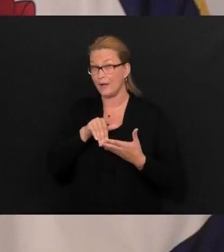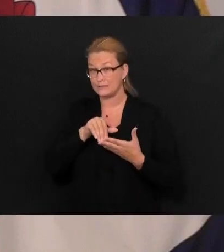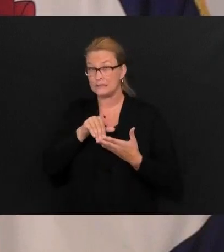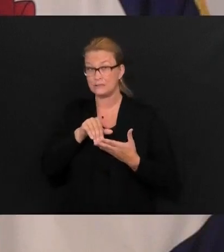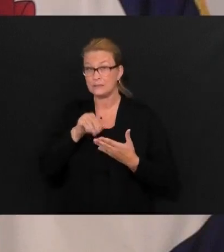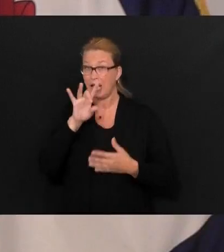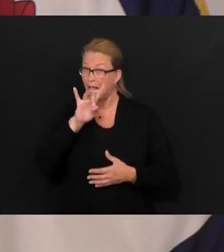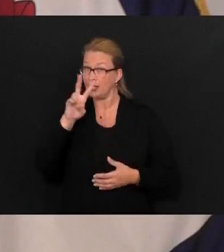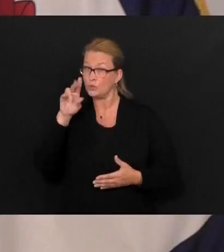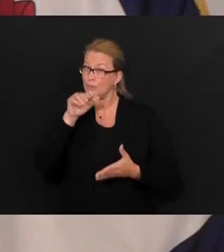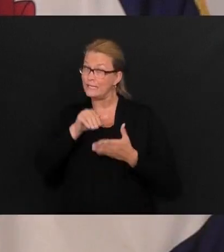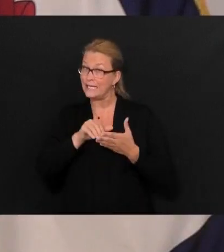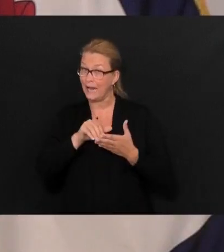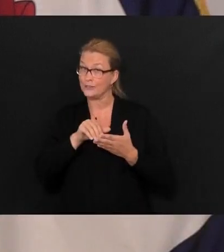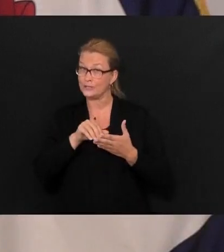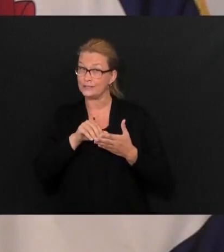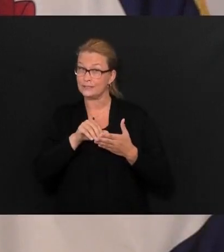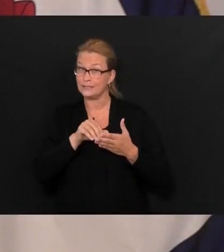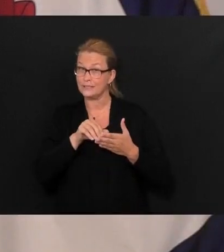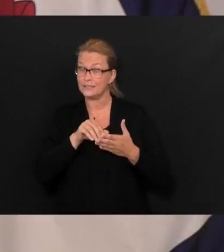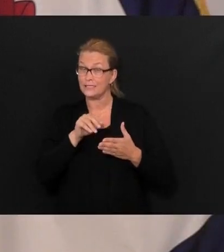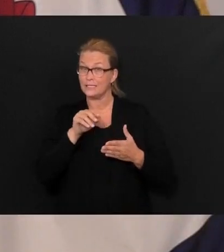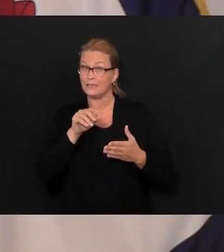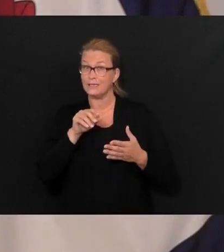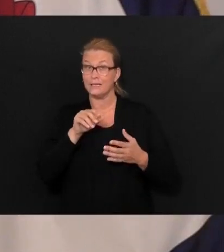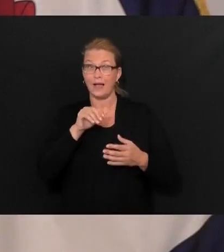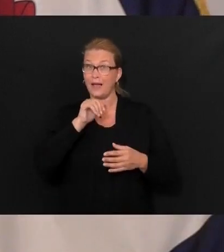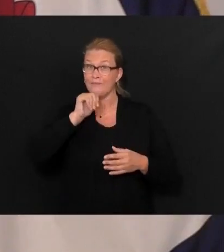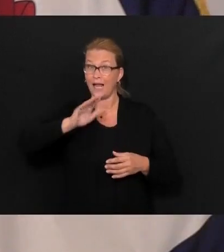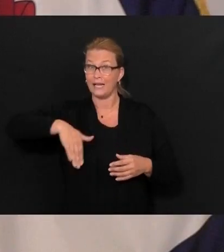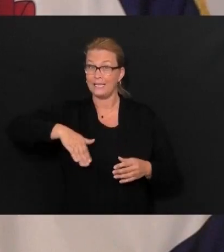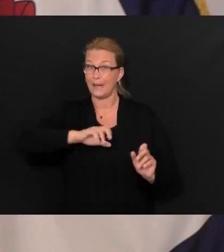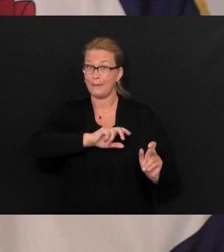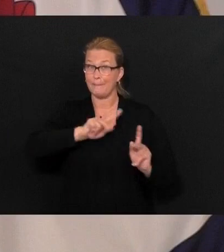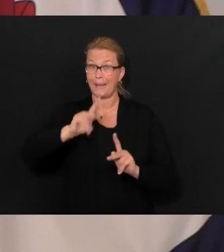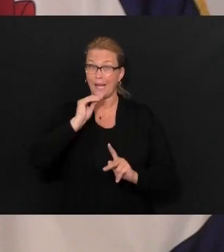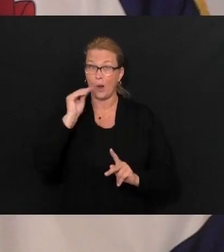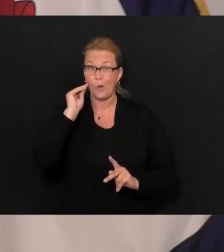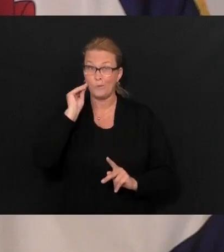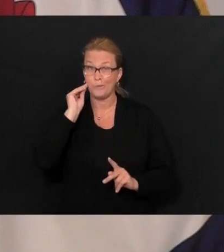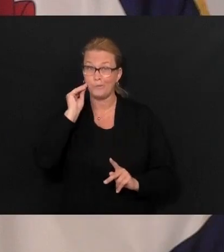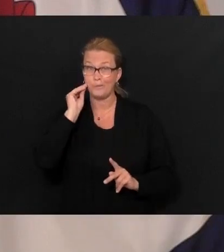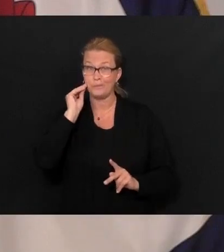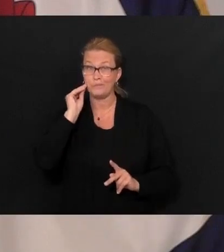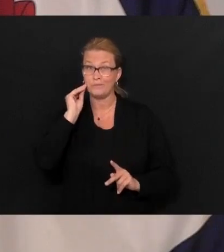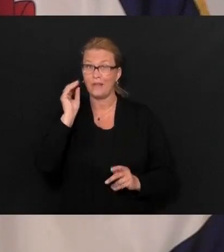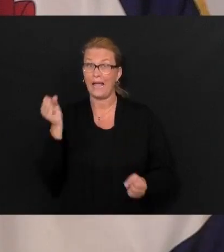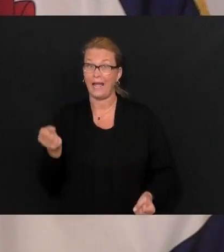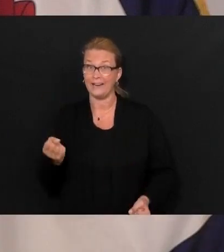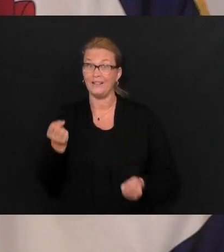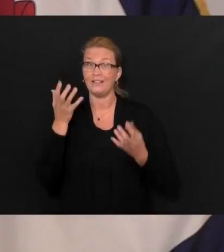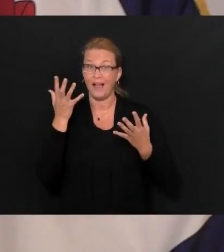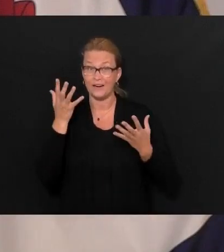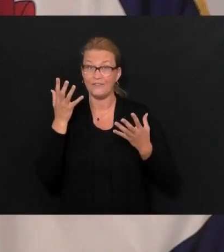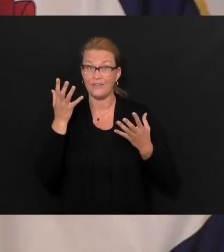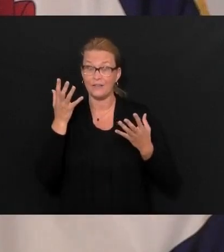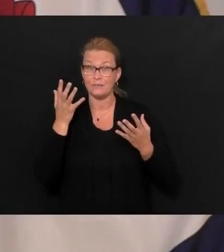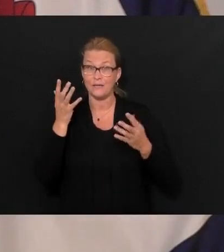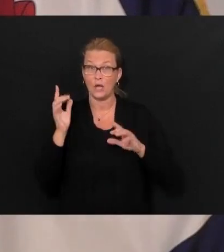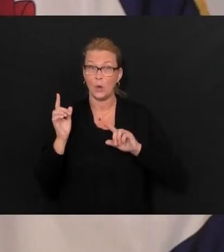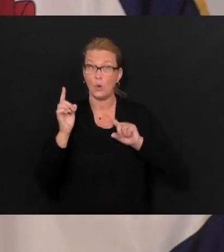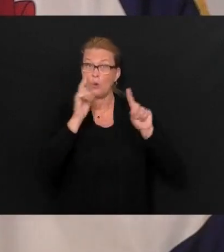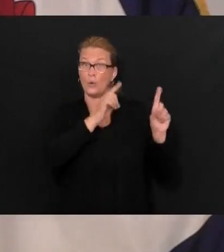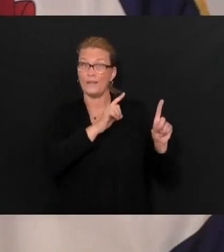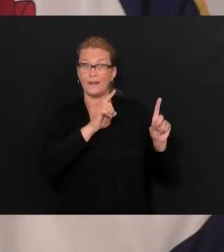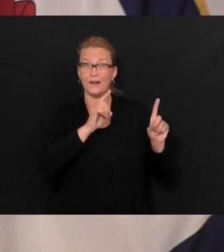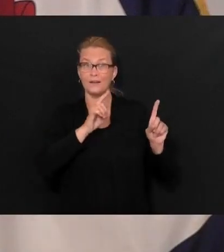was 82,000 have yet to come home. And a lot of those went there, not by